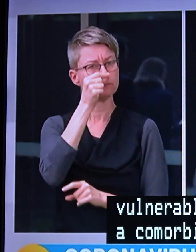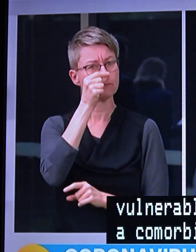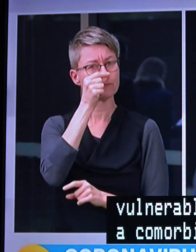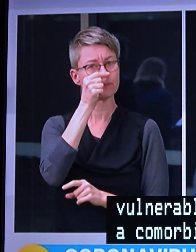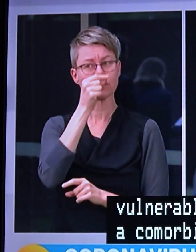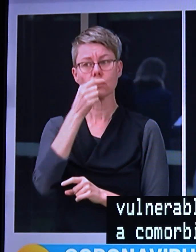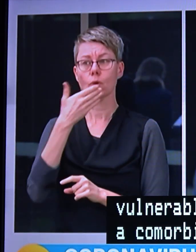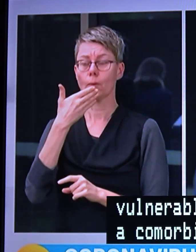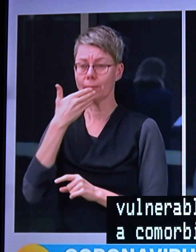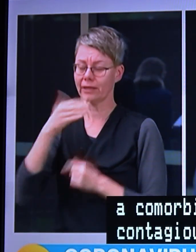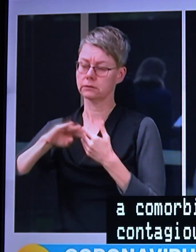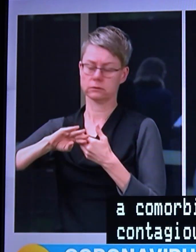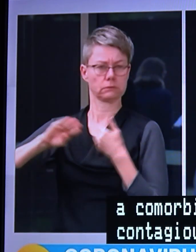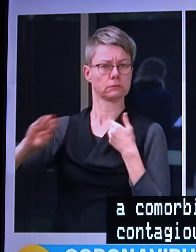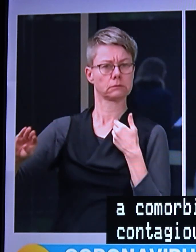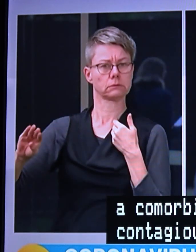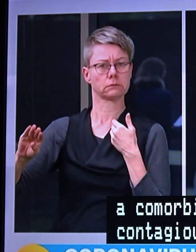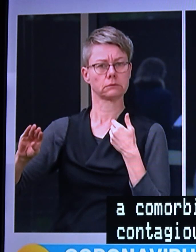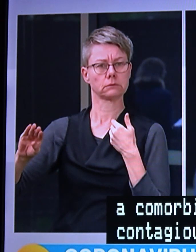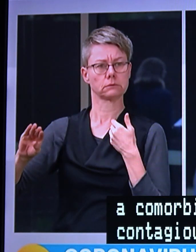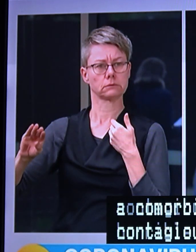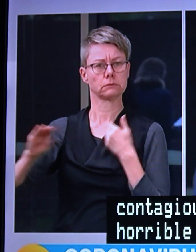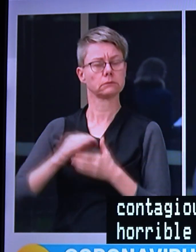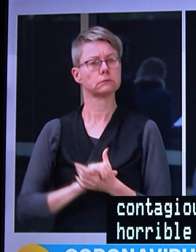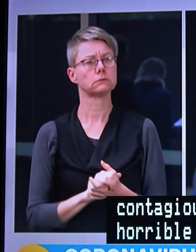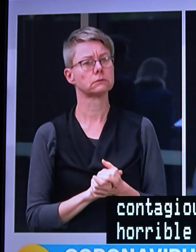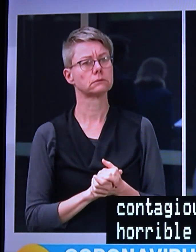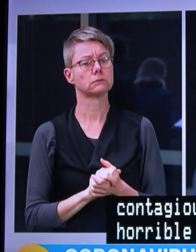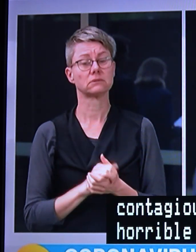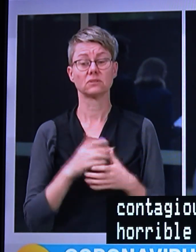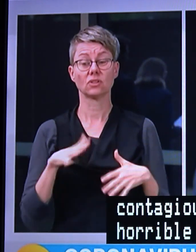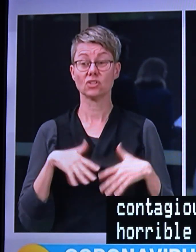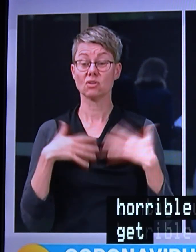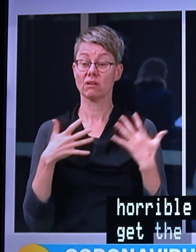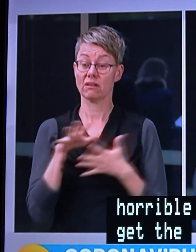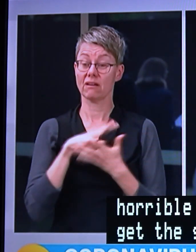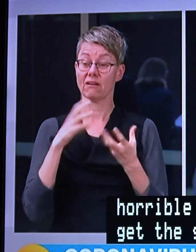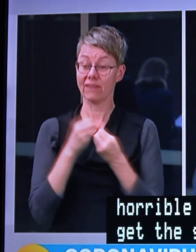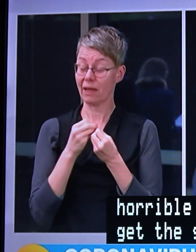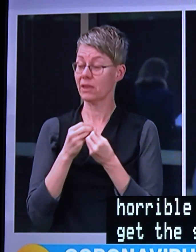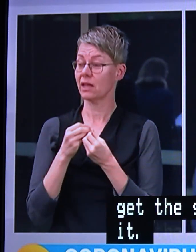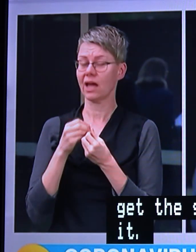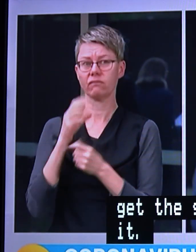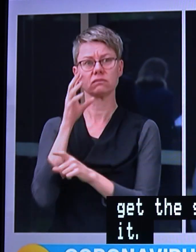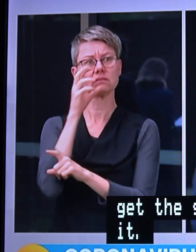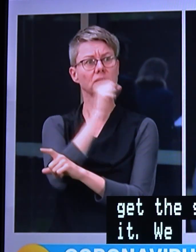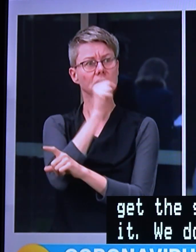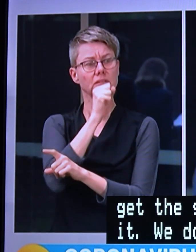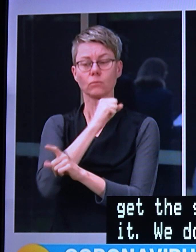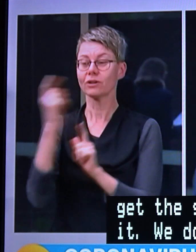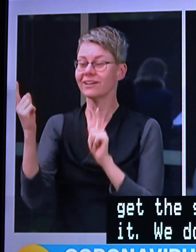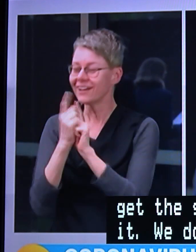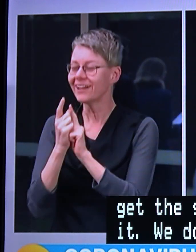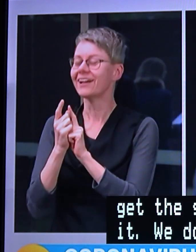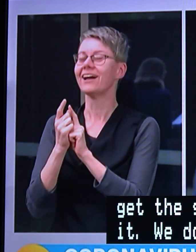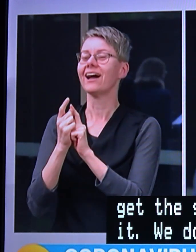have if you get the serious side effects from it. We don't want to see families unnecessarily go through that grief. So please have